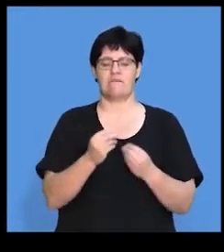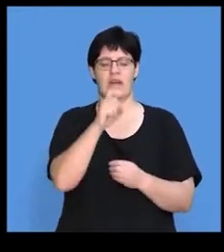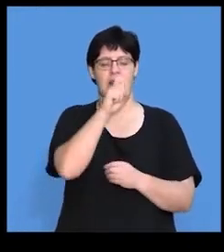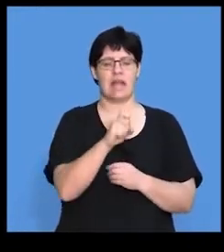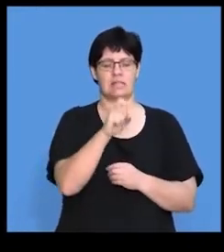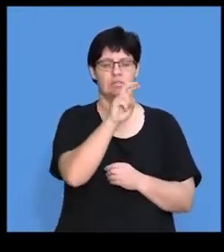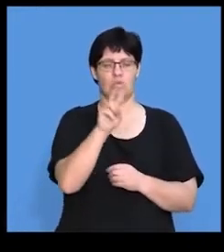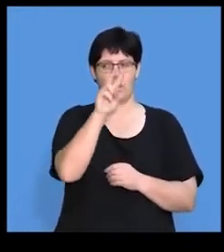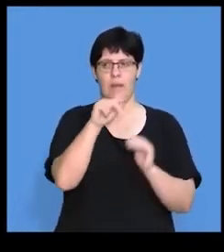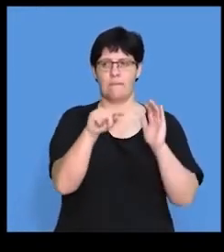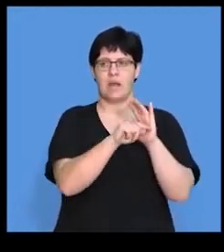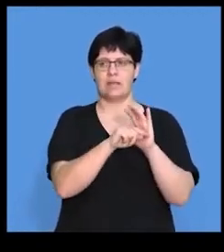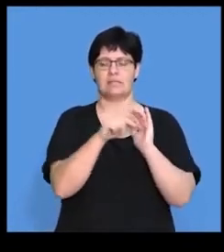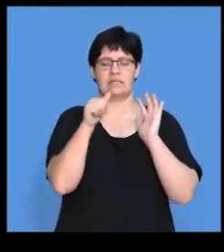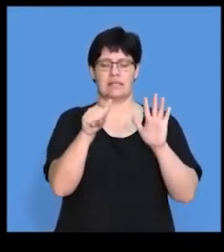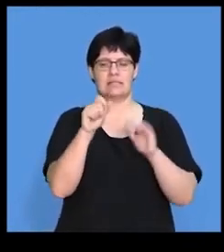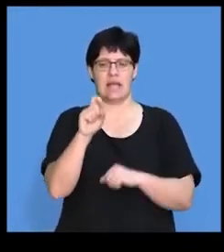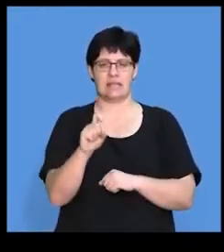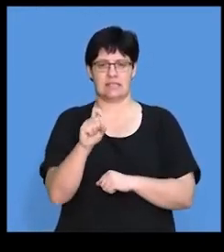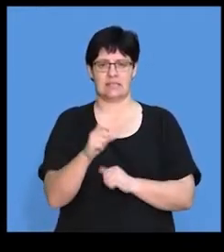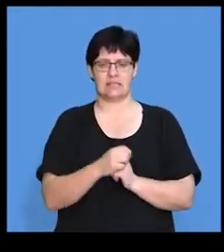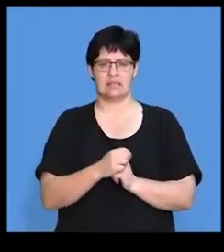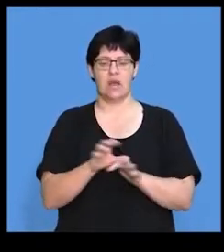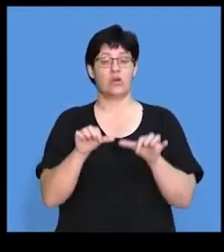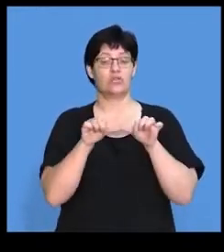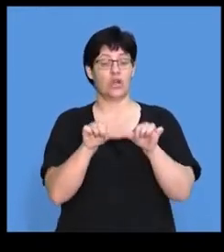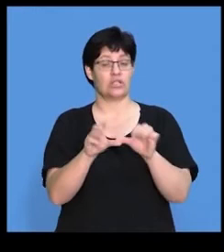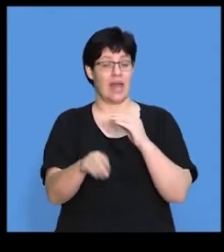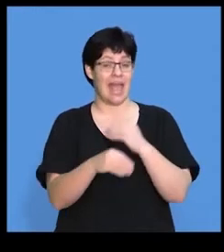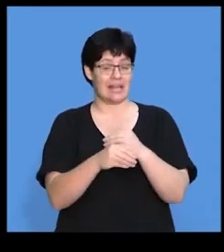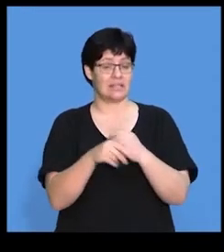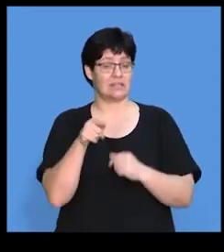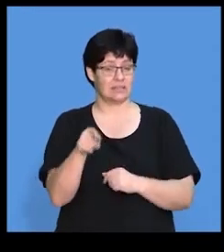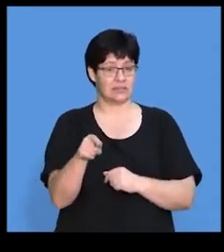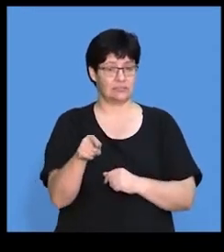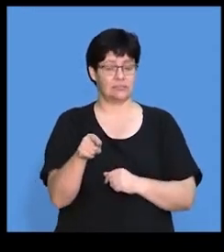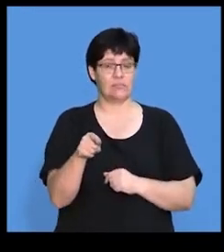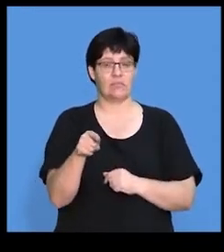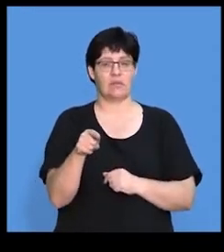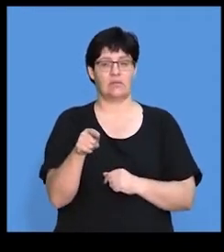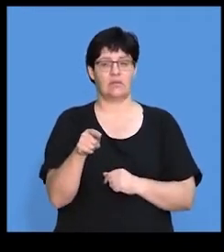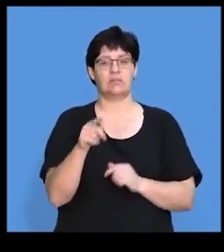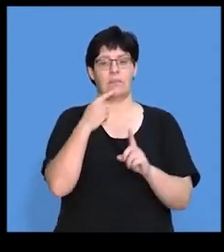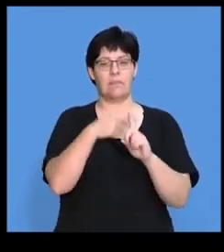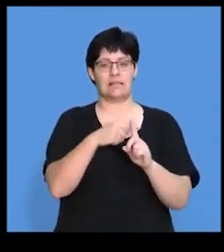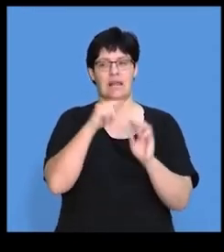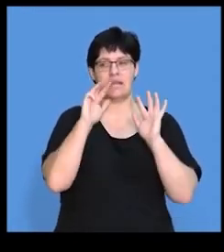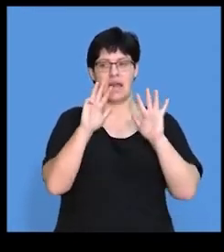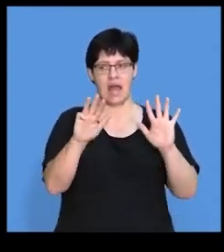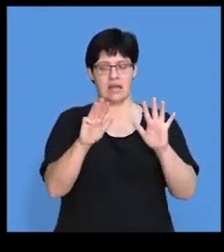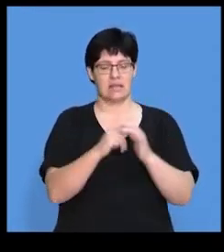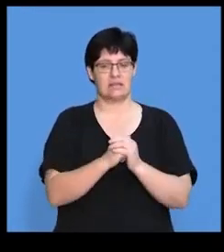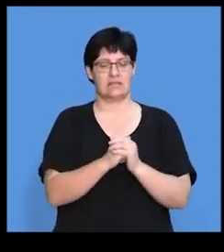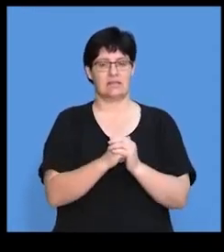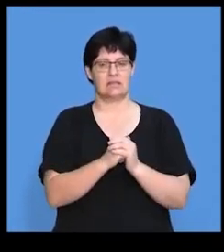minus 6x. The constant that we need to add to x squared minus 6x is plus 9. To turn